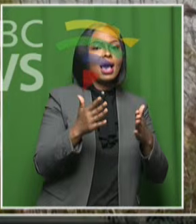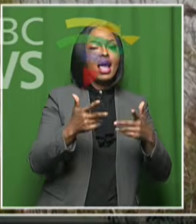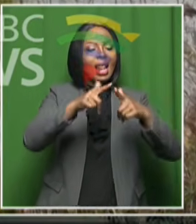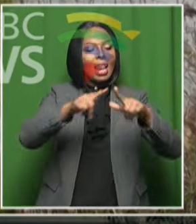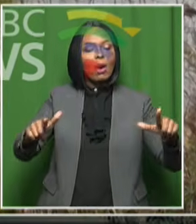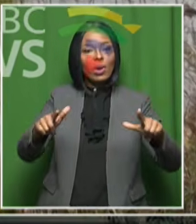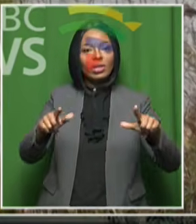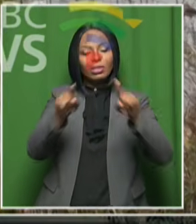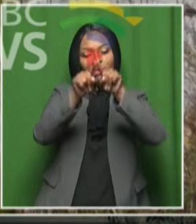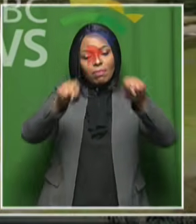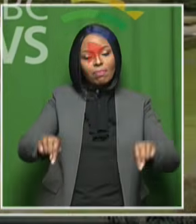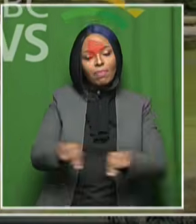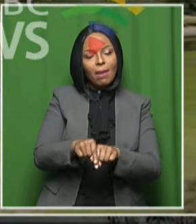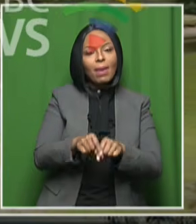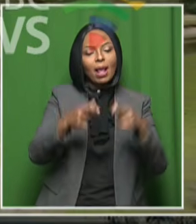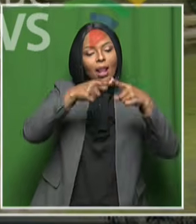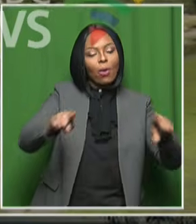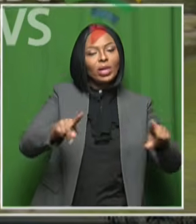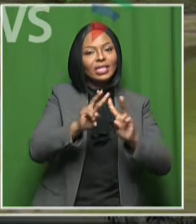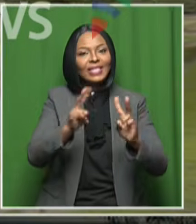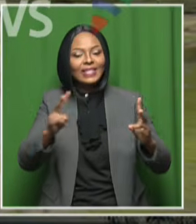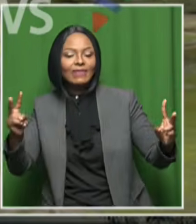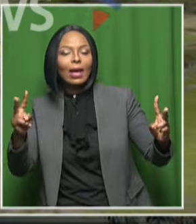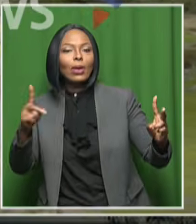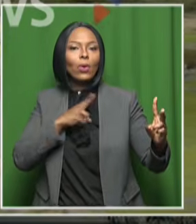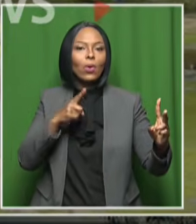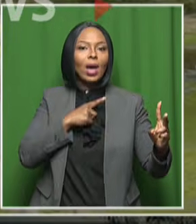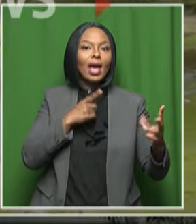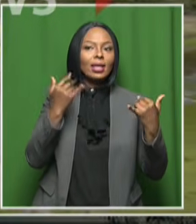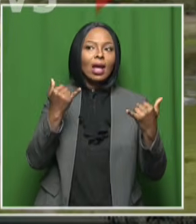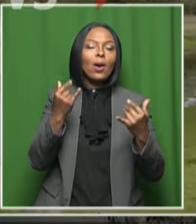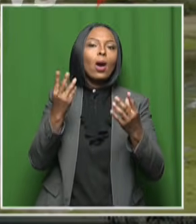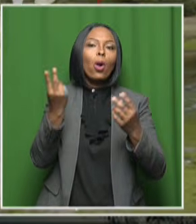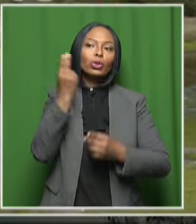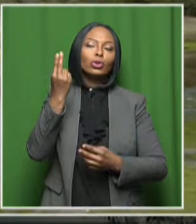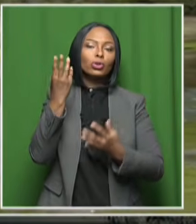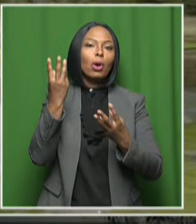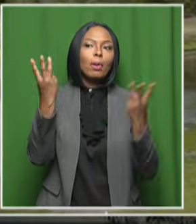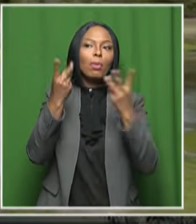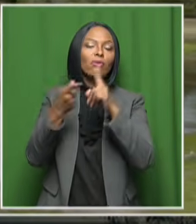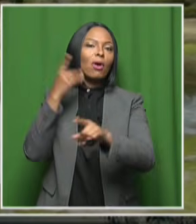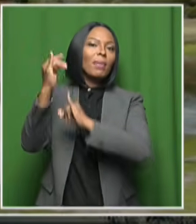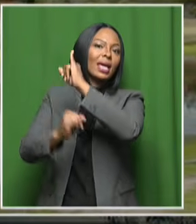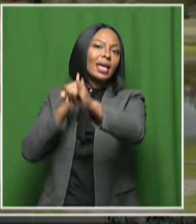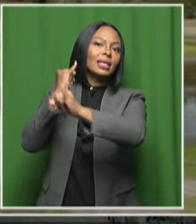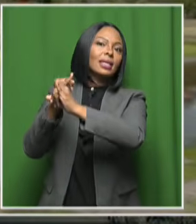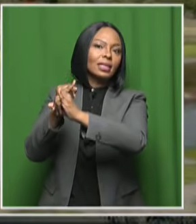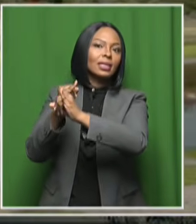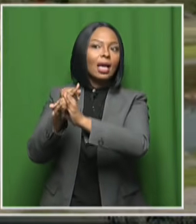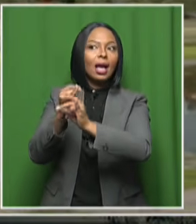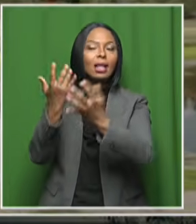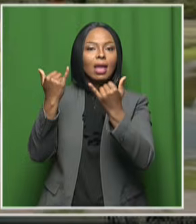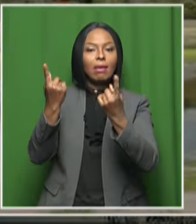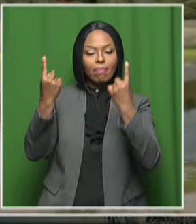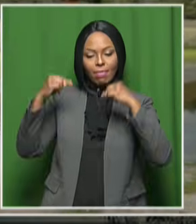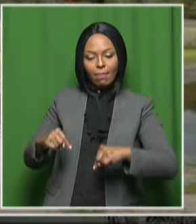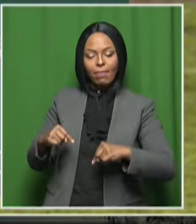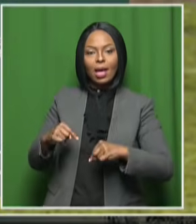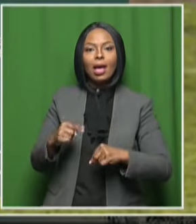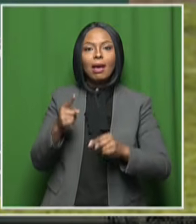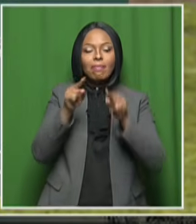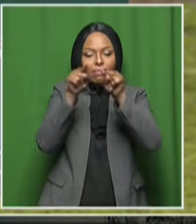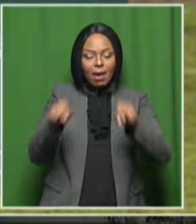because at the moment Knysna is blessed with international visitors to put up in the restaurants,